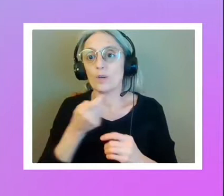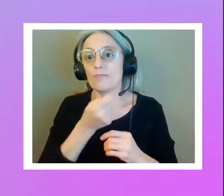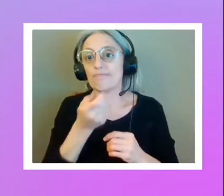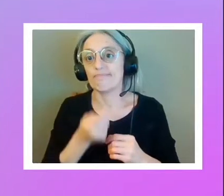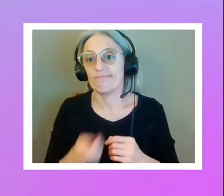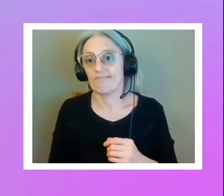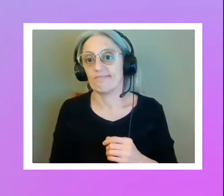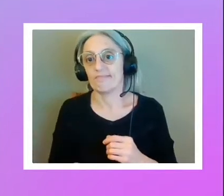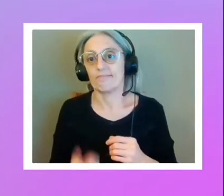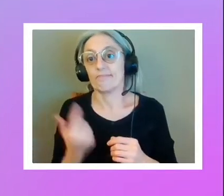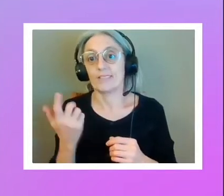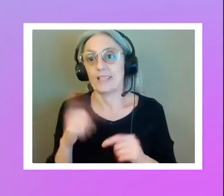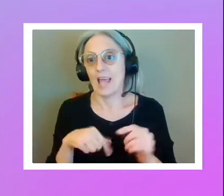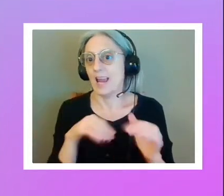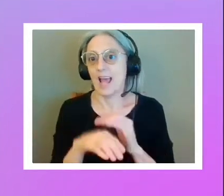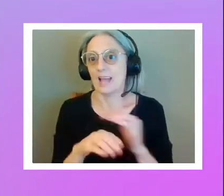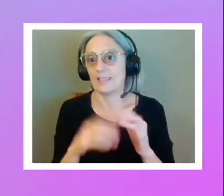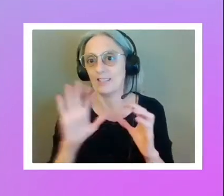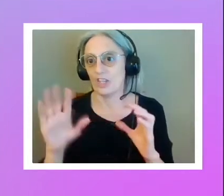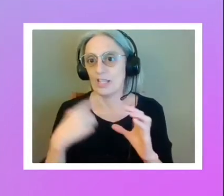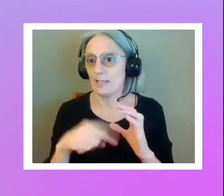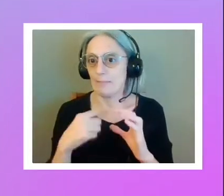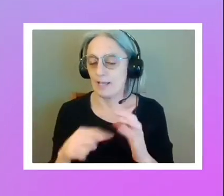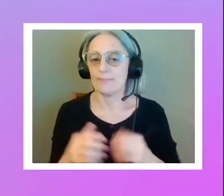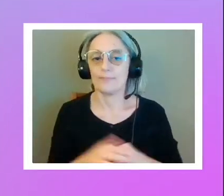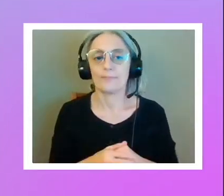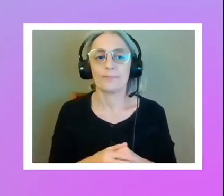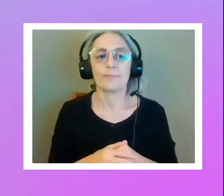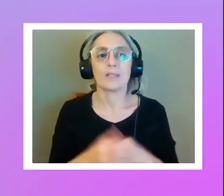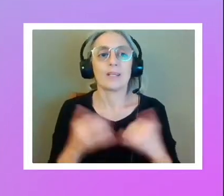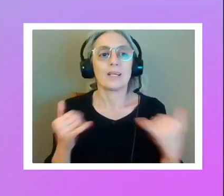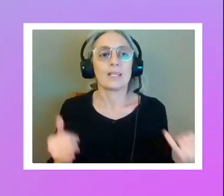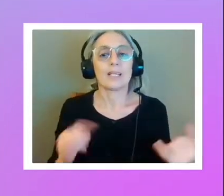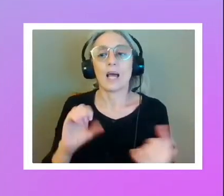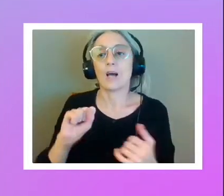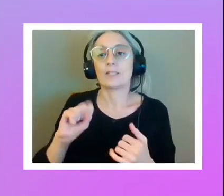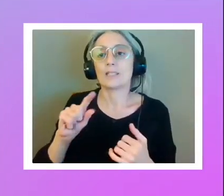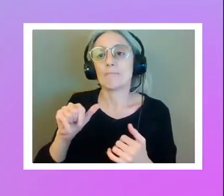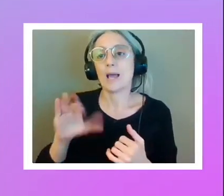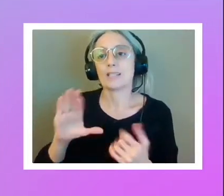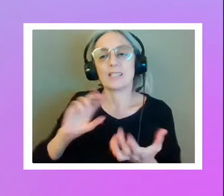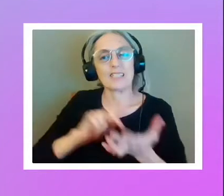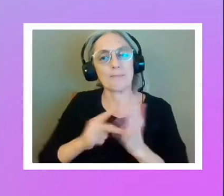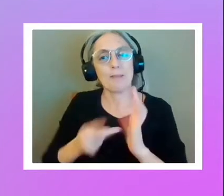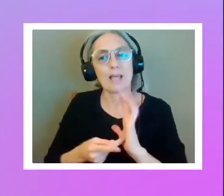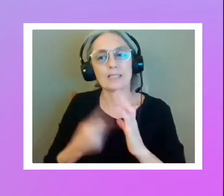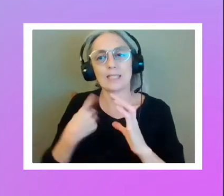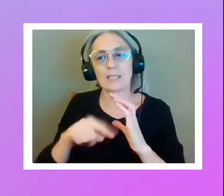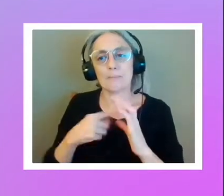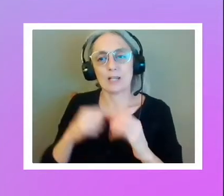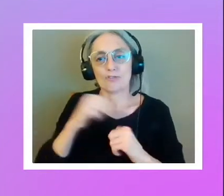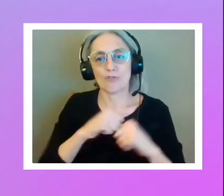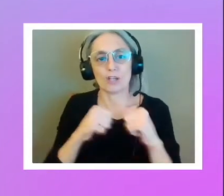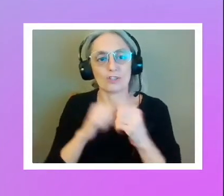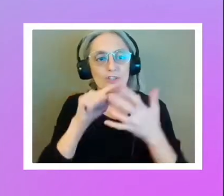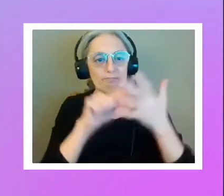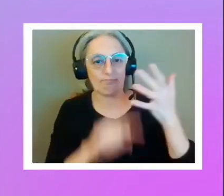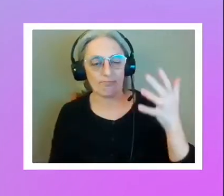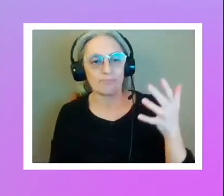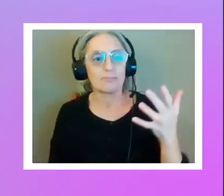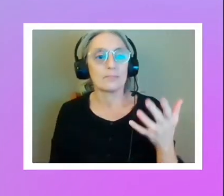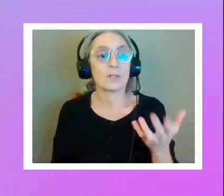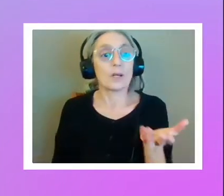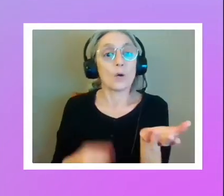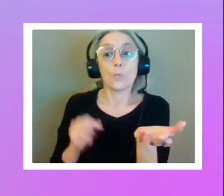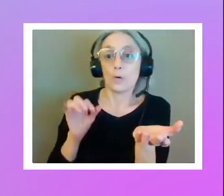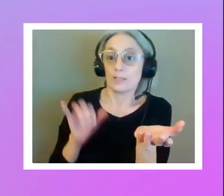let's get into some of that semantic email structure. So what you have here, this image in front of us, this